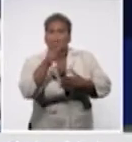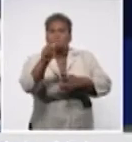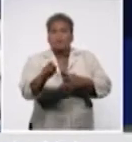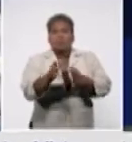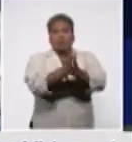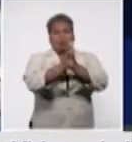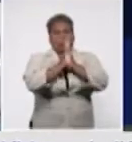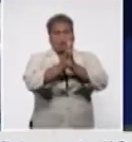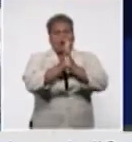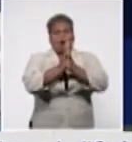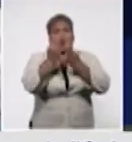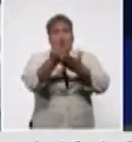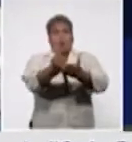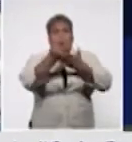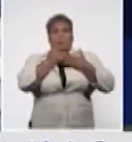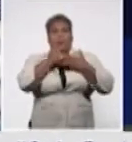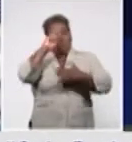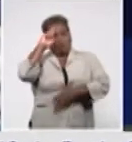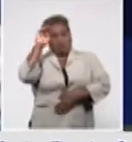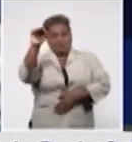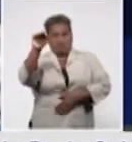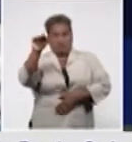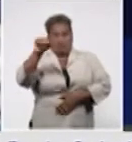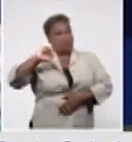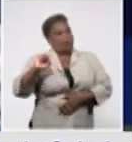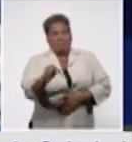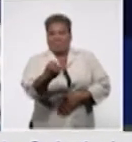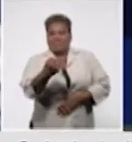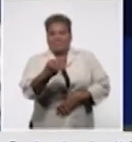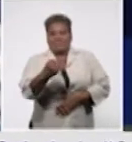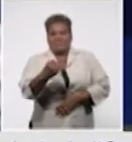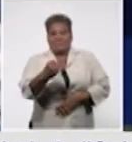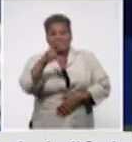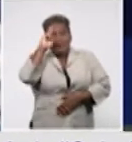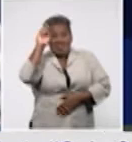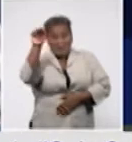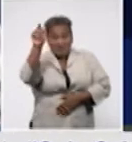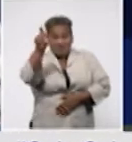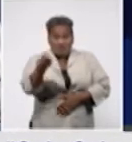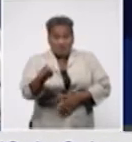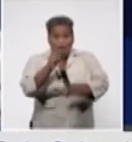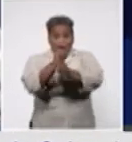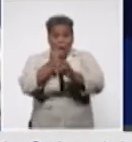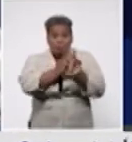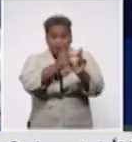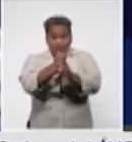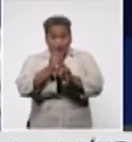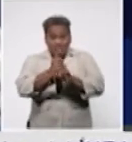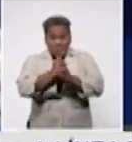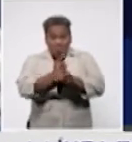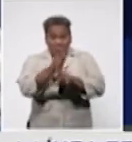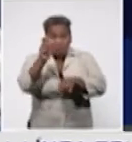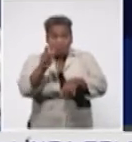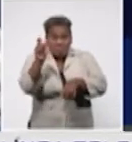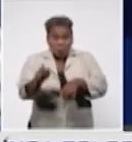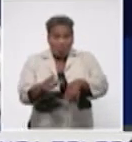of 415 patients under the age of 18, of which 378,